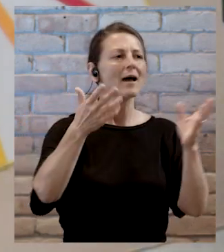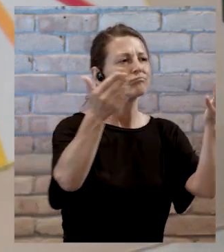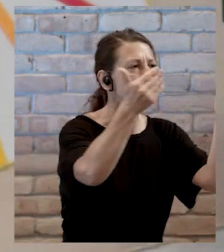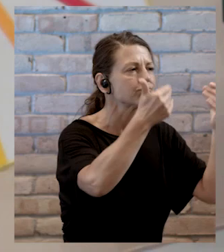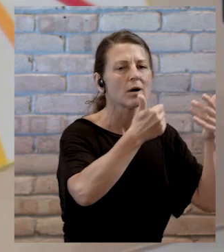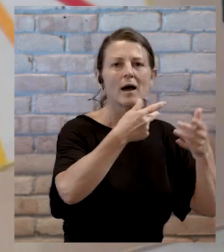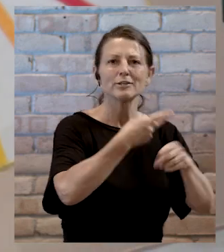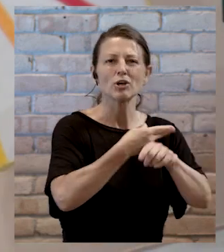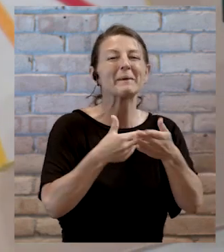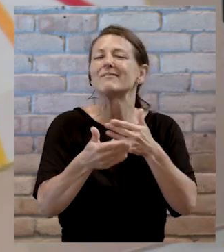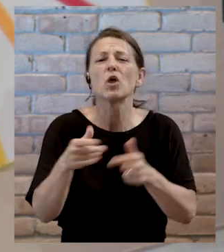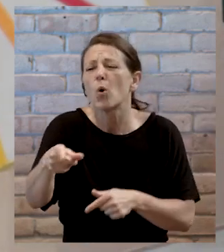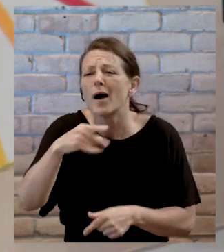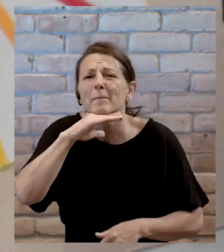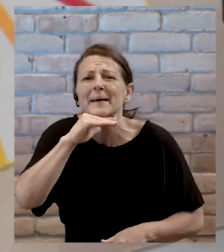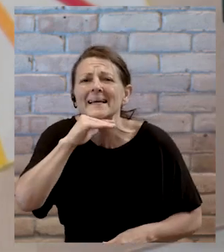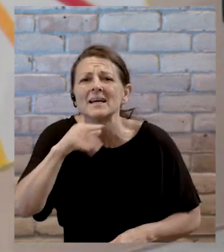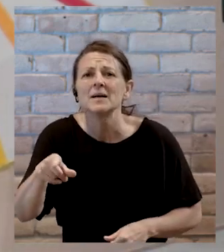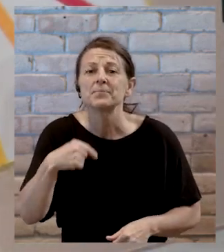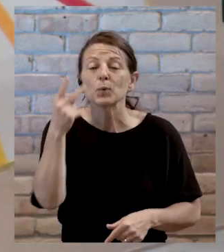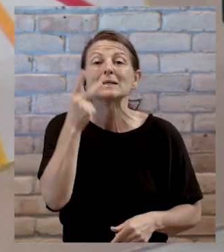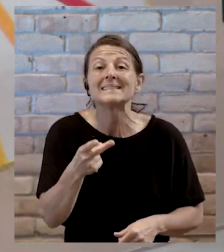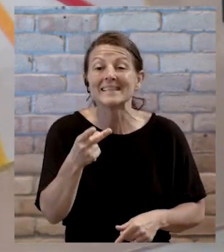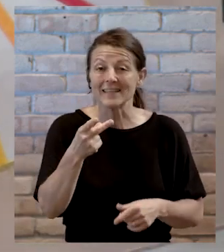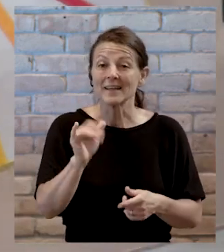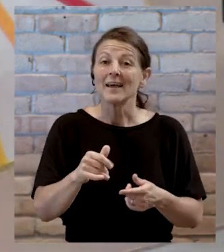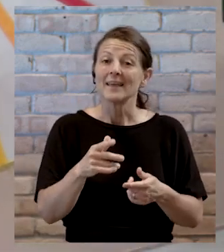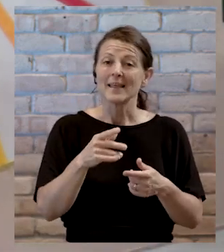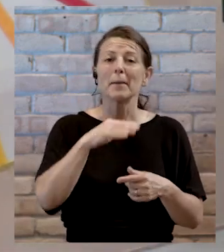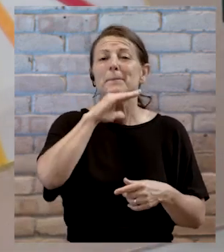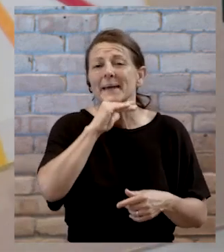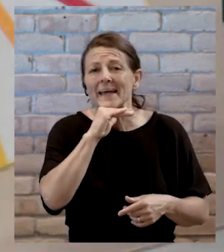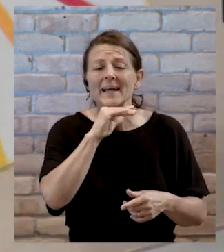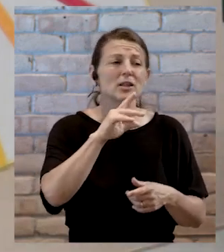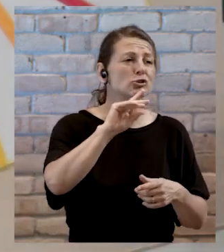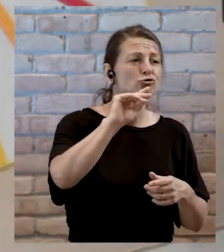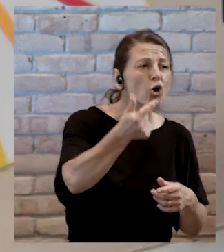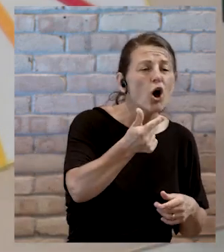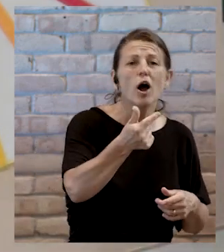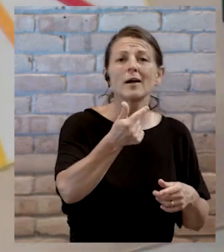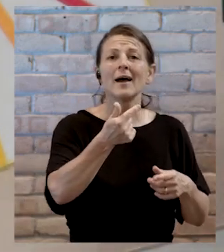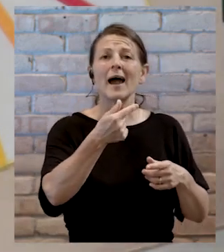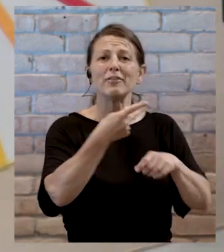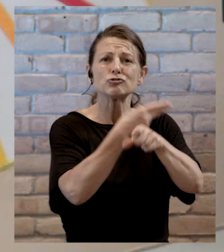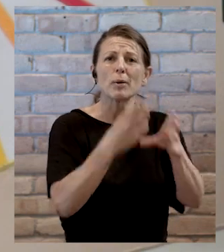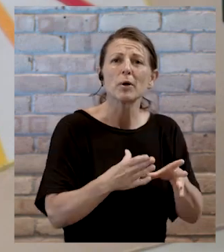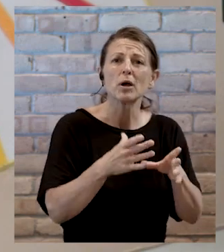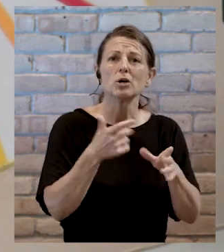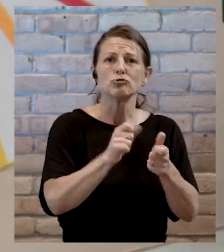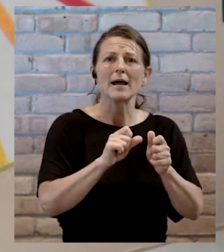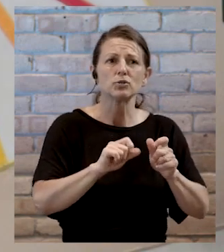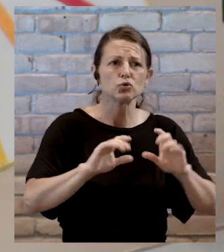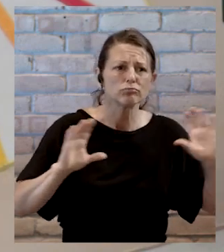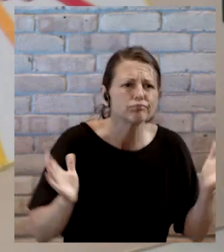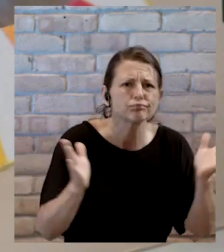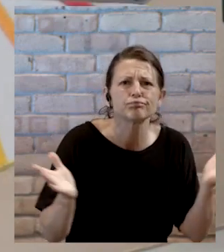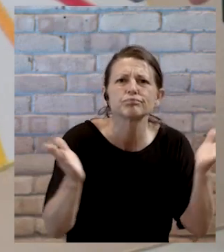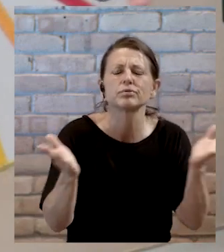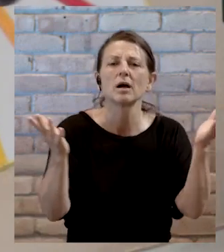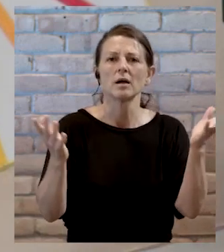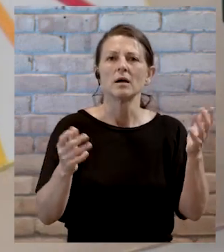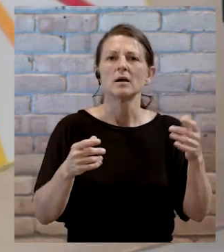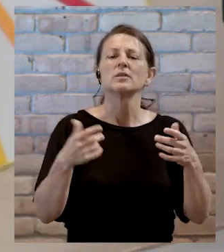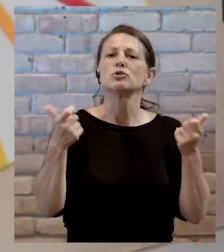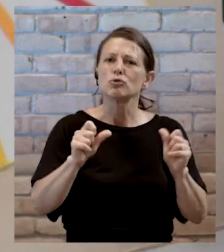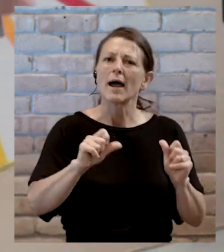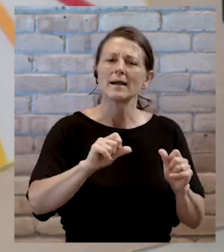And throughout that movie, you see this little pig and the dogs and the shepherd, they're always trying to drive the sheep out. They're always trying to